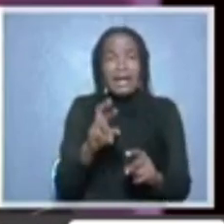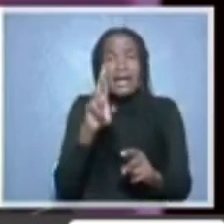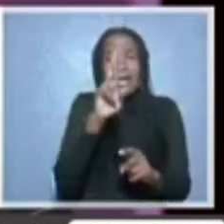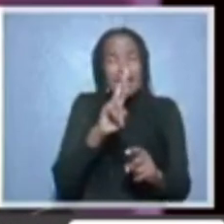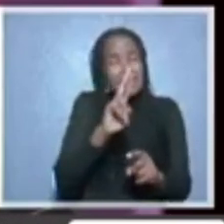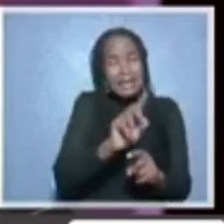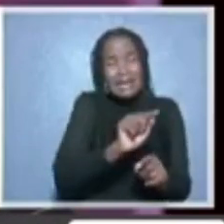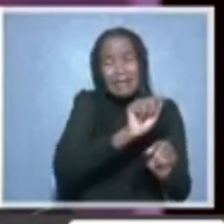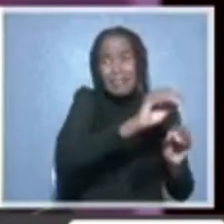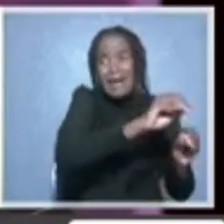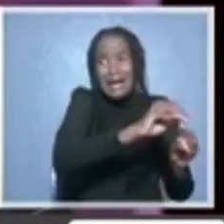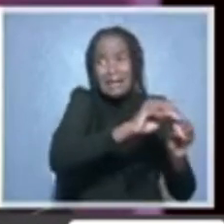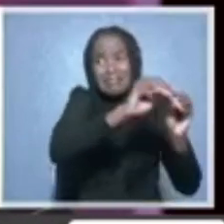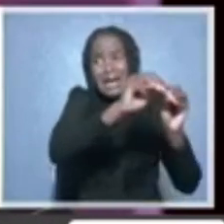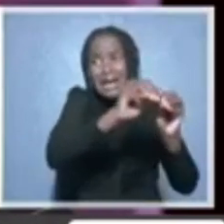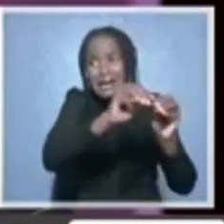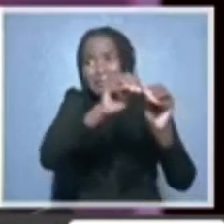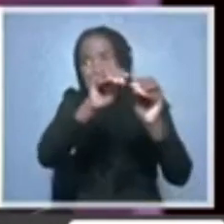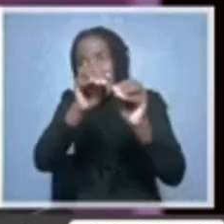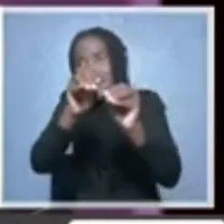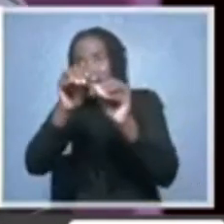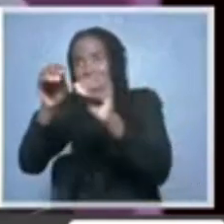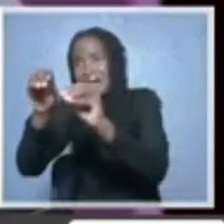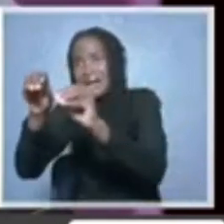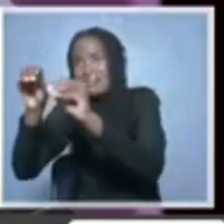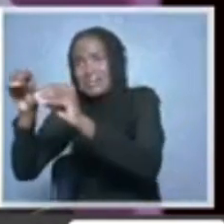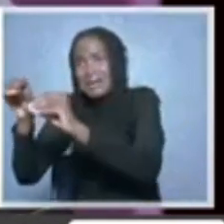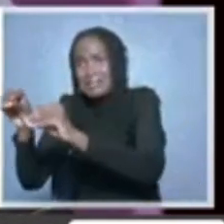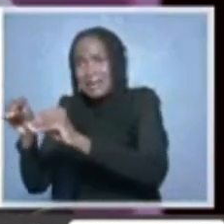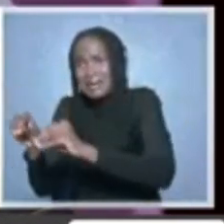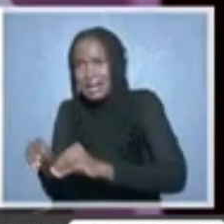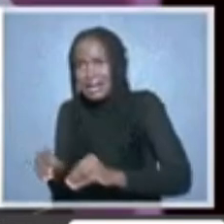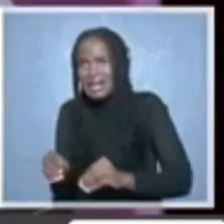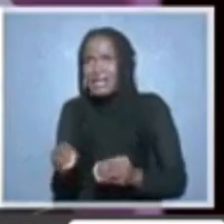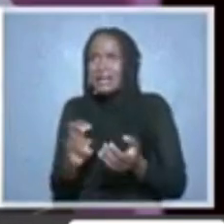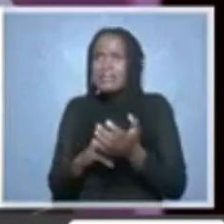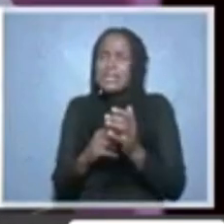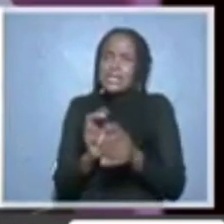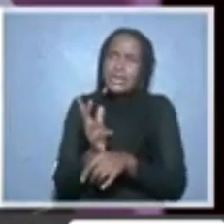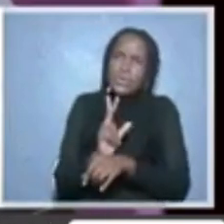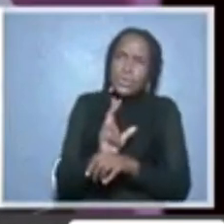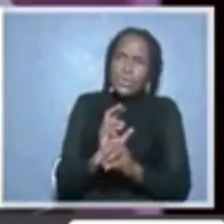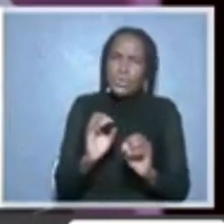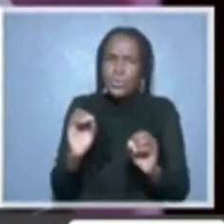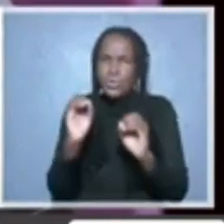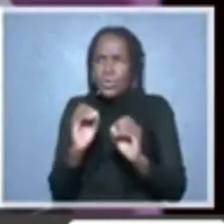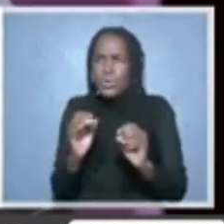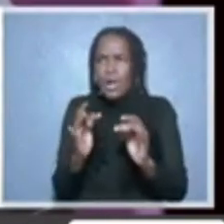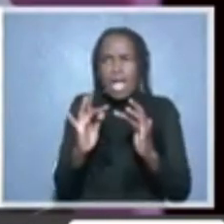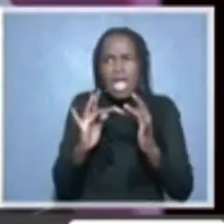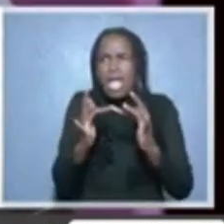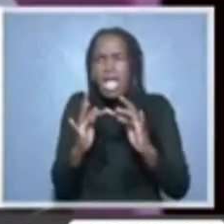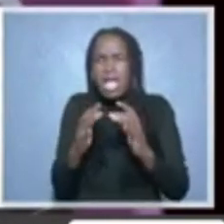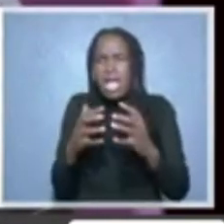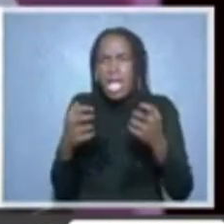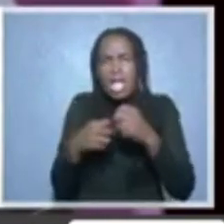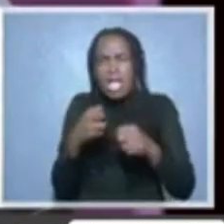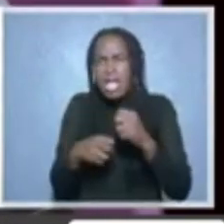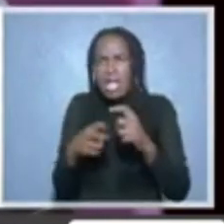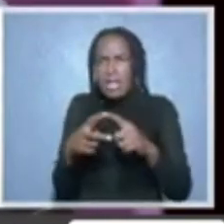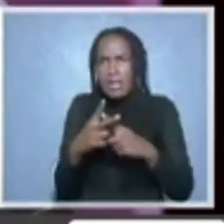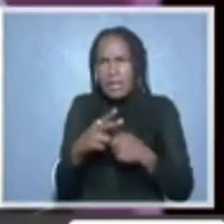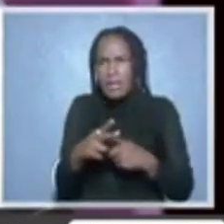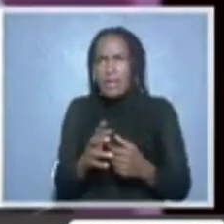story, that there is no break, there is no lack. It's seamless. Yes, and I think we've done that, and we've been having what I would term